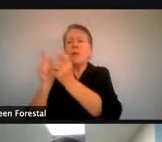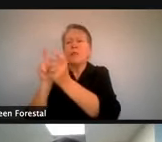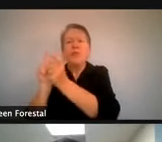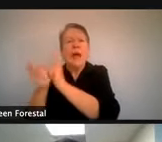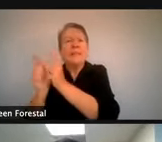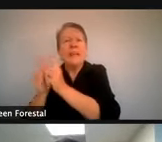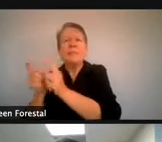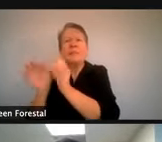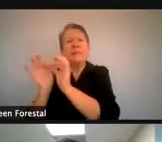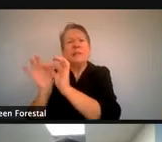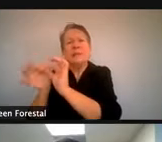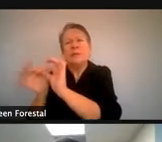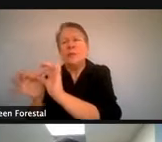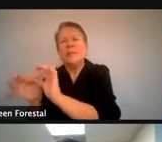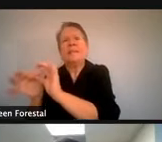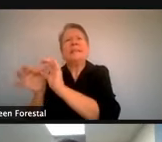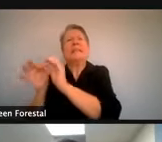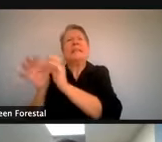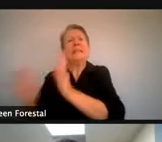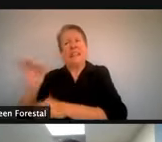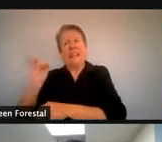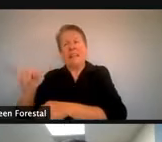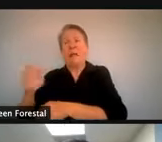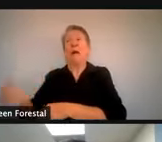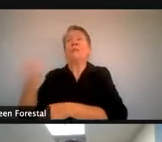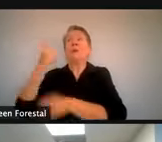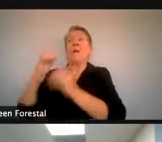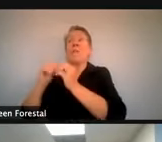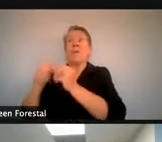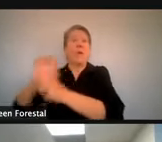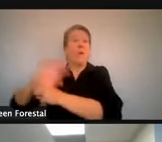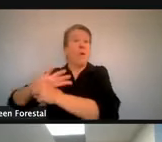Is that fair to say? Exactly. With our local health departments,